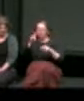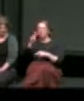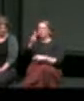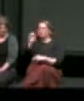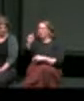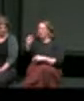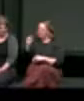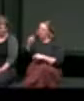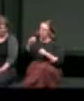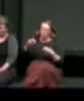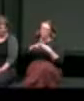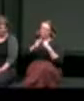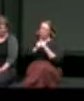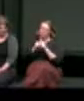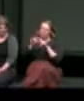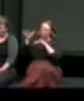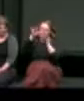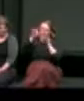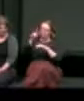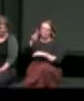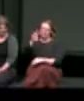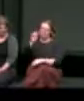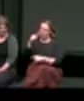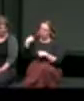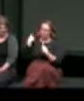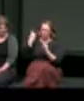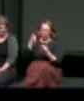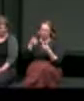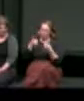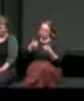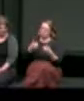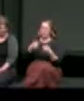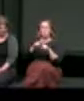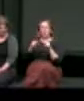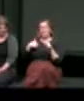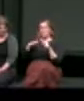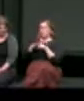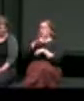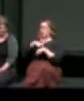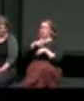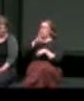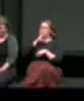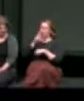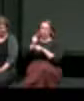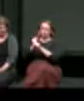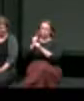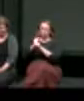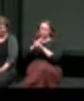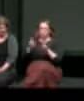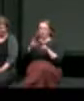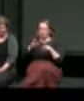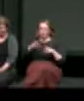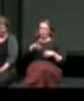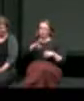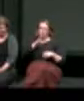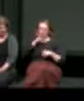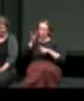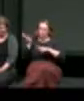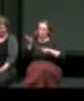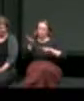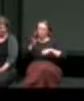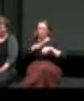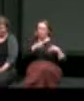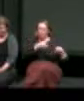any issues with dust so far, which is good. But we have a full-time water truck on the site to wet down the roads if there is any